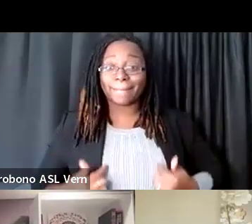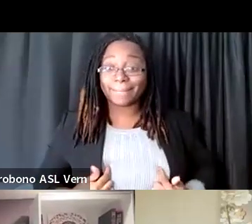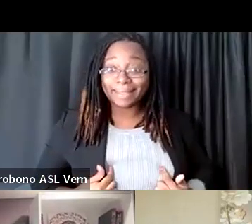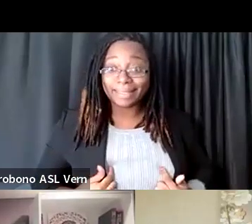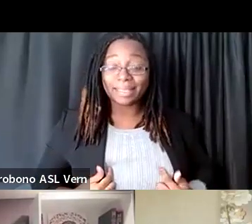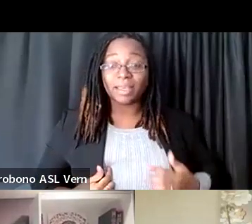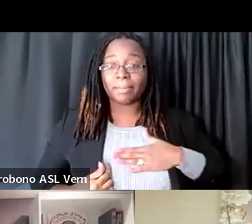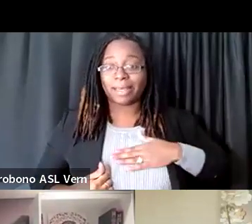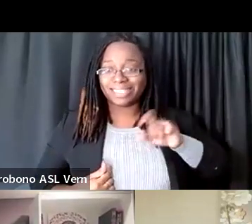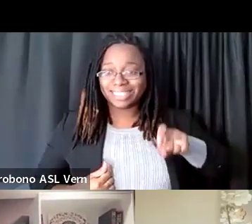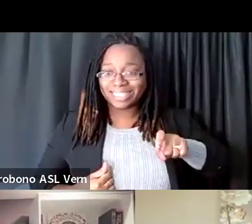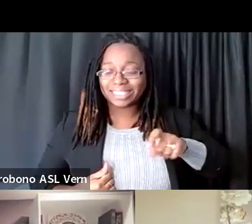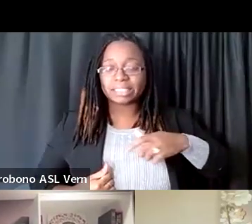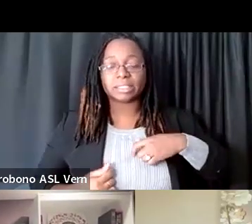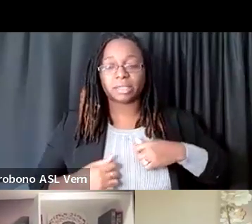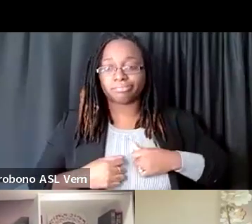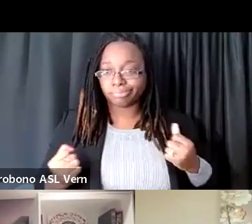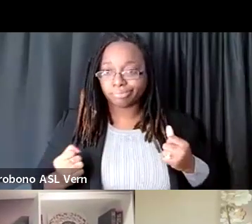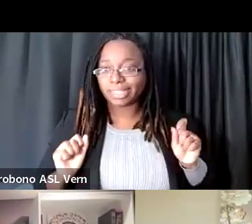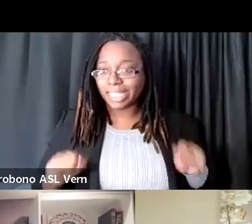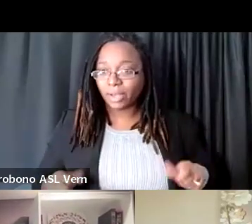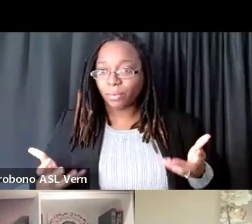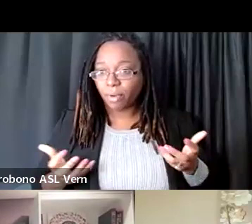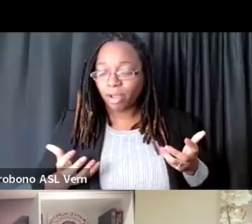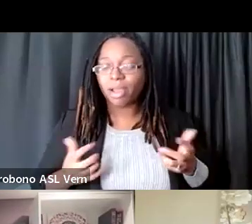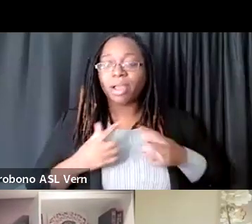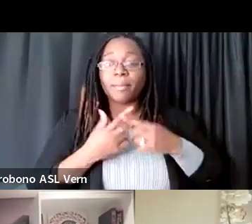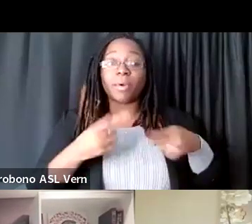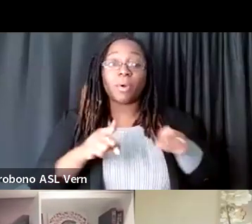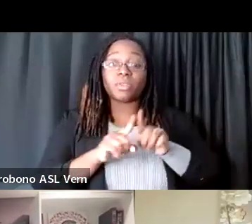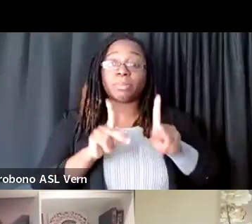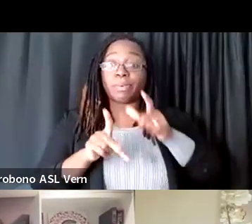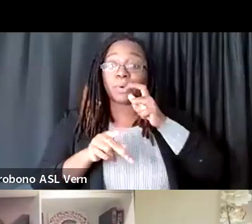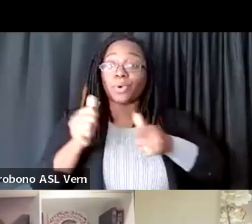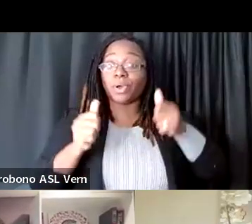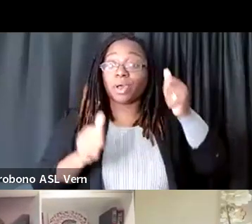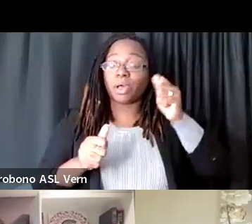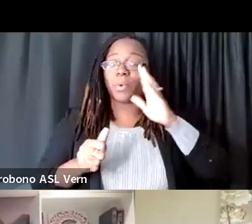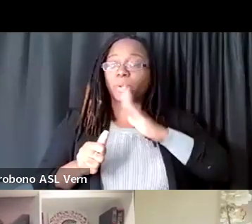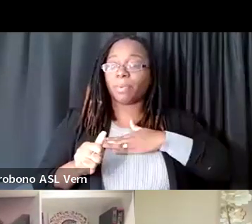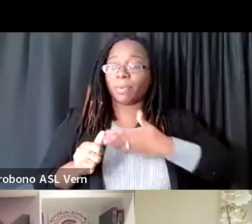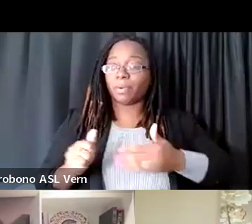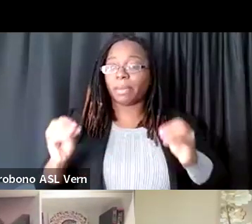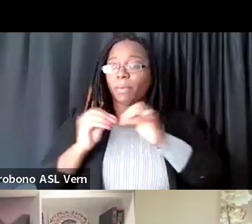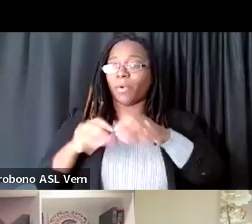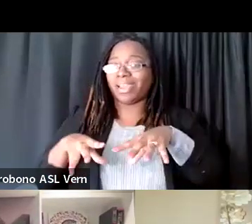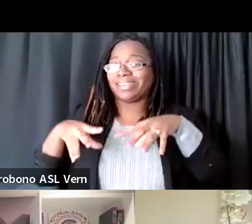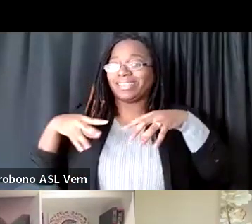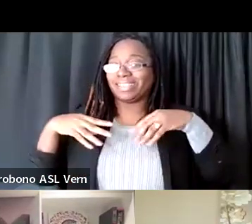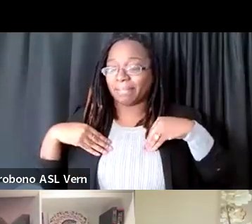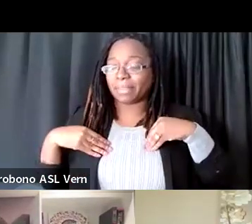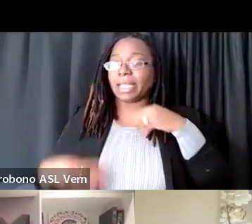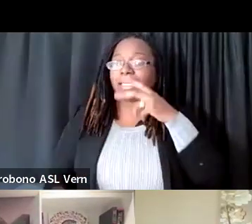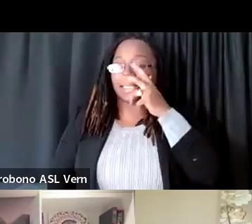their needs more readily, but it also makes the power that be in the room be more receptive to listening,